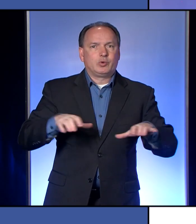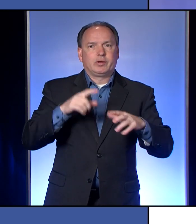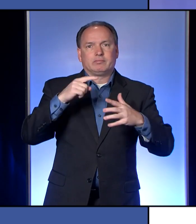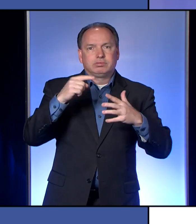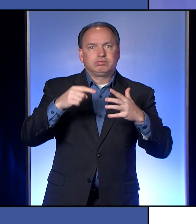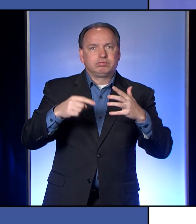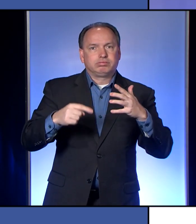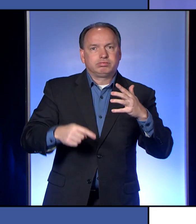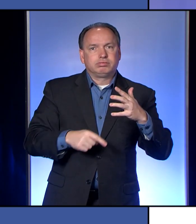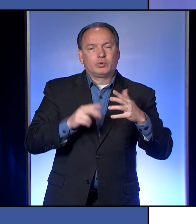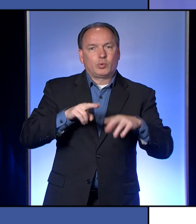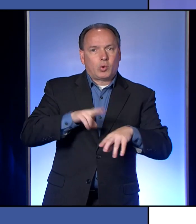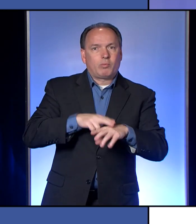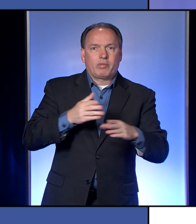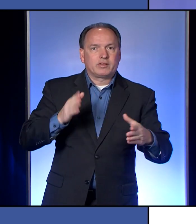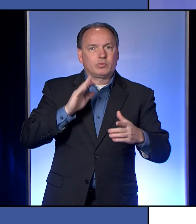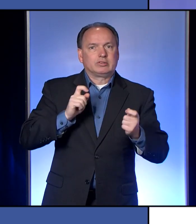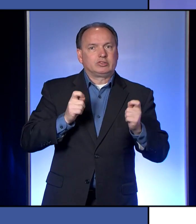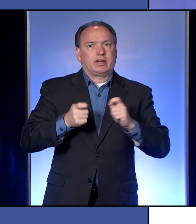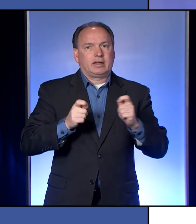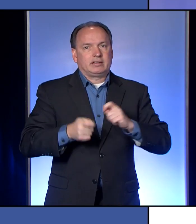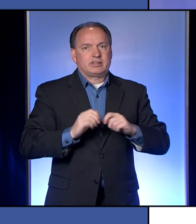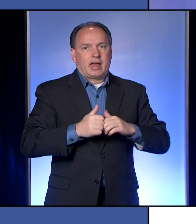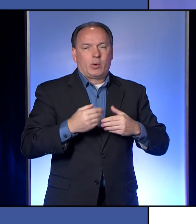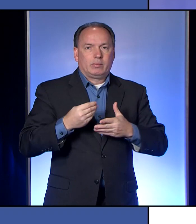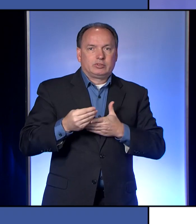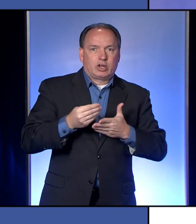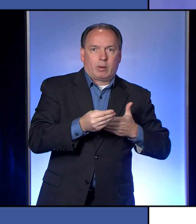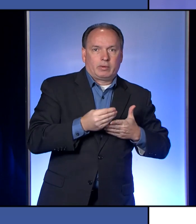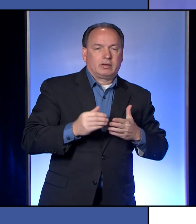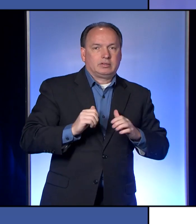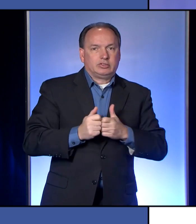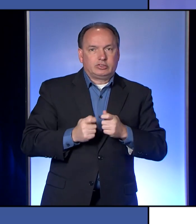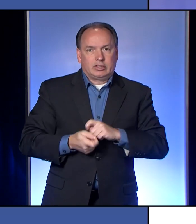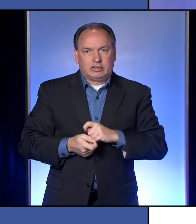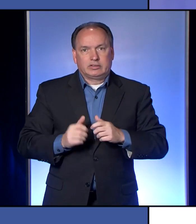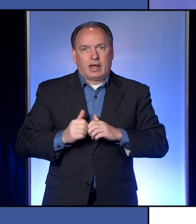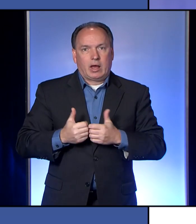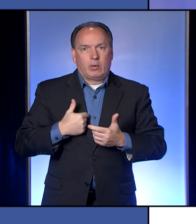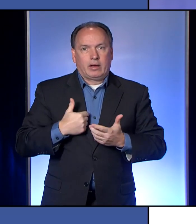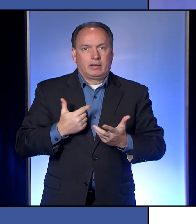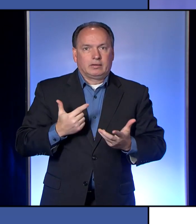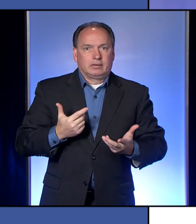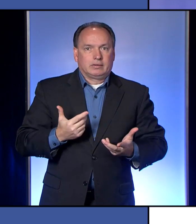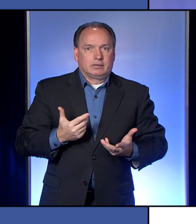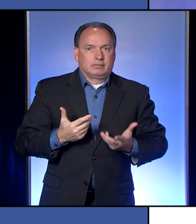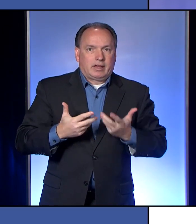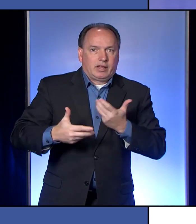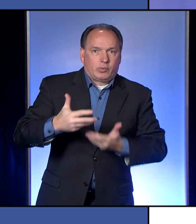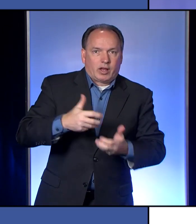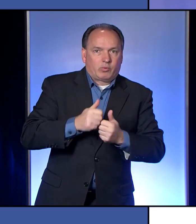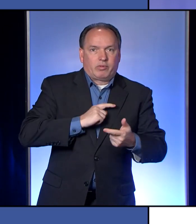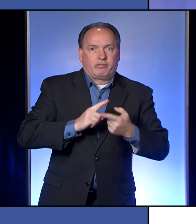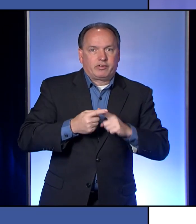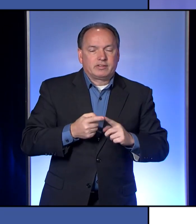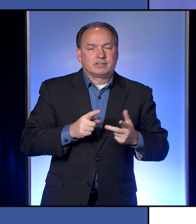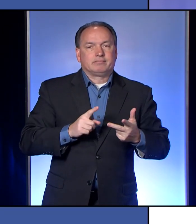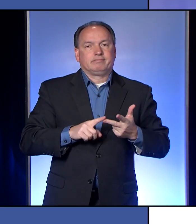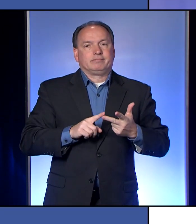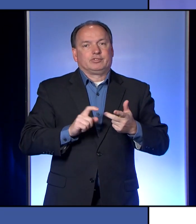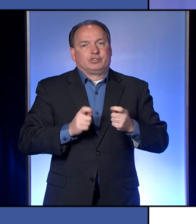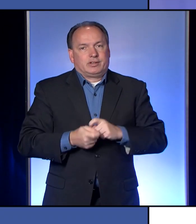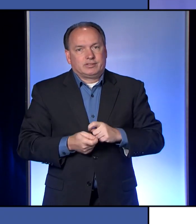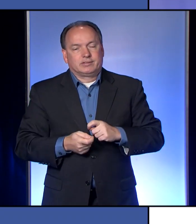things that I normally do. I'm changing the way that I'm shopping. I'm changing the way that I interact with my friends. I'm